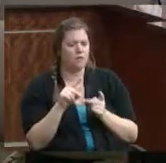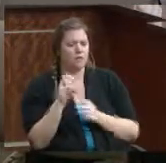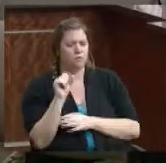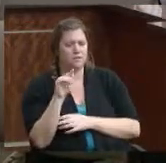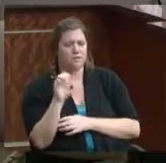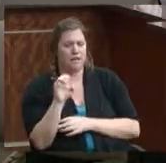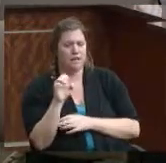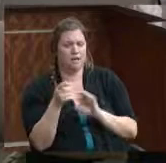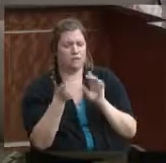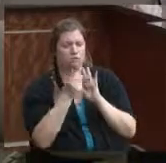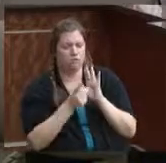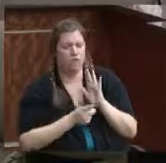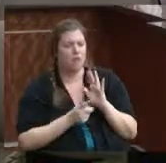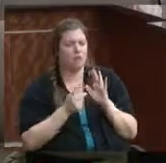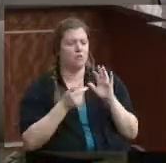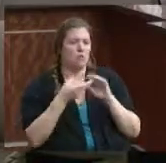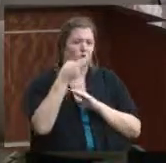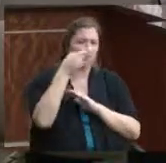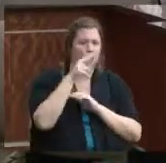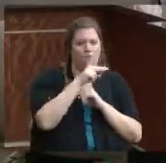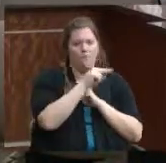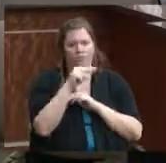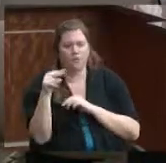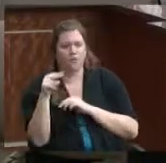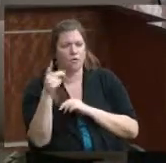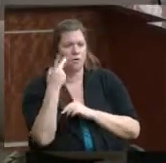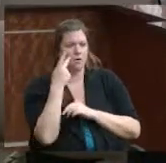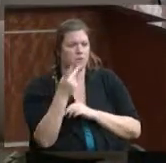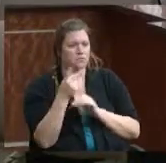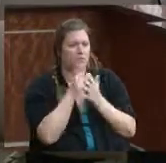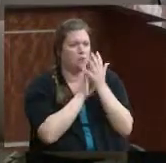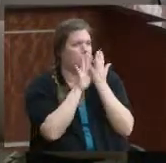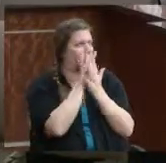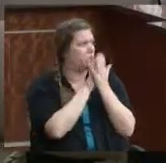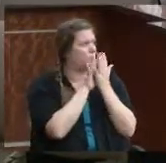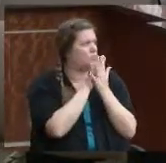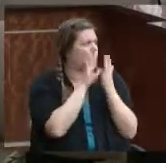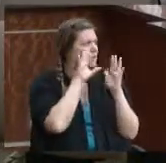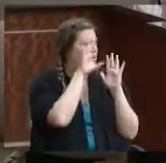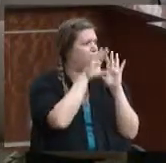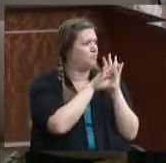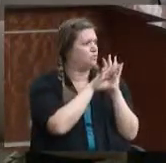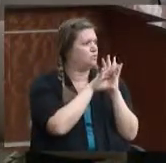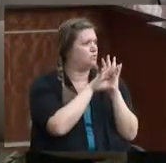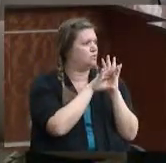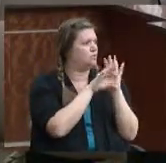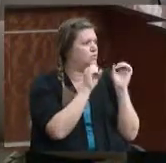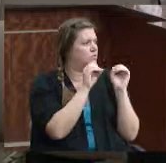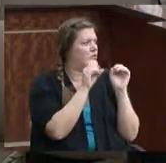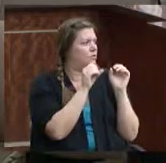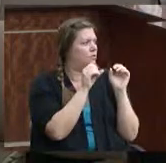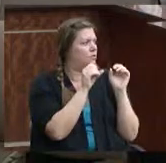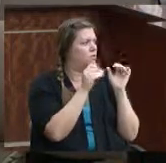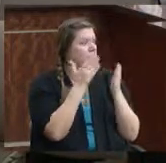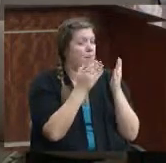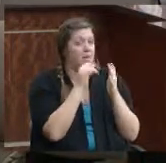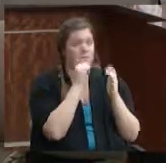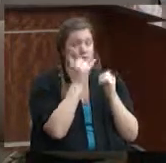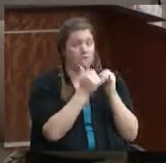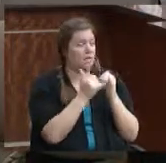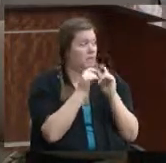scale drawings and vertical and horizontal. We saw blurry projected pictures. So maybe it's not final,